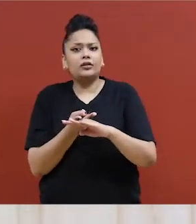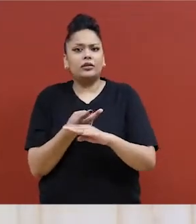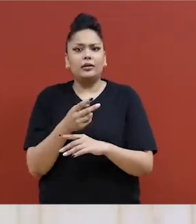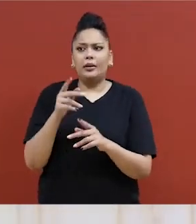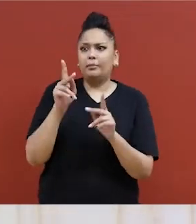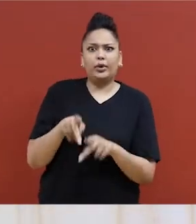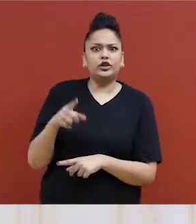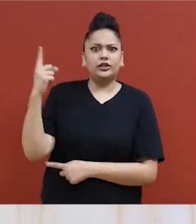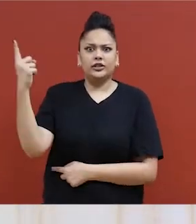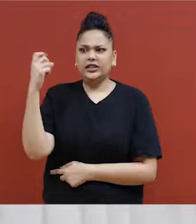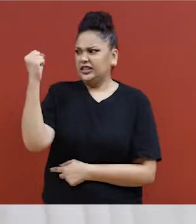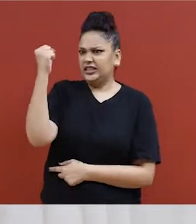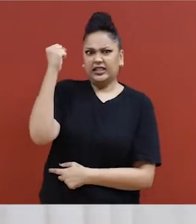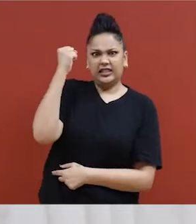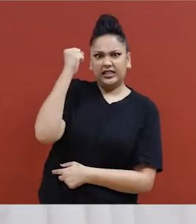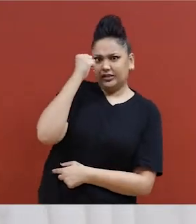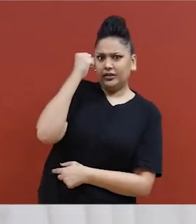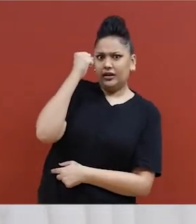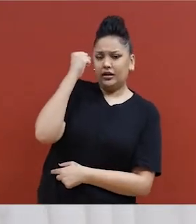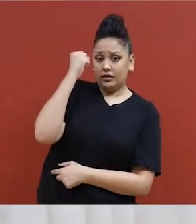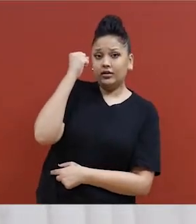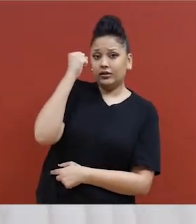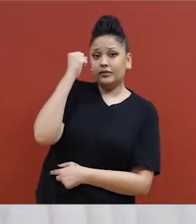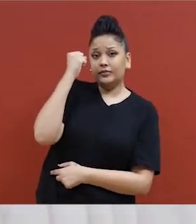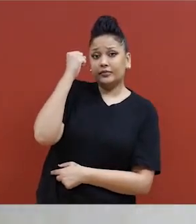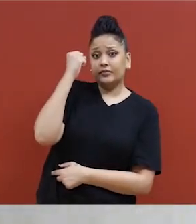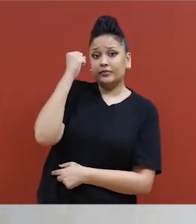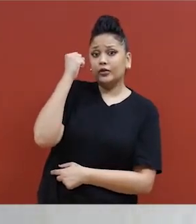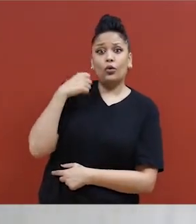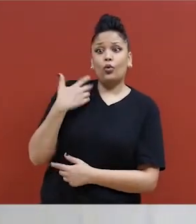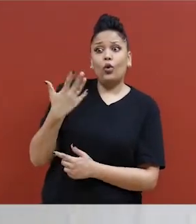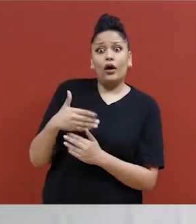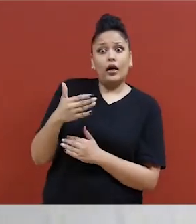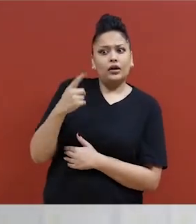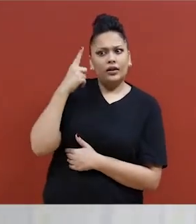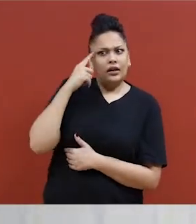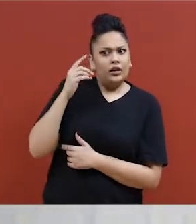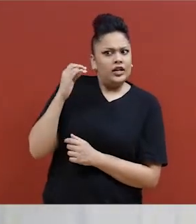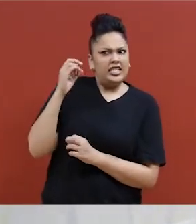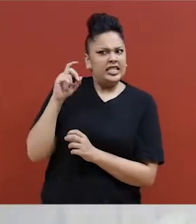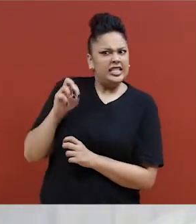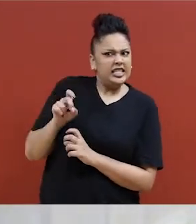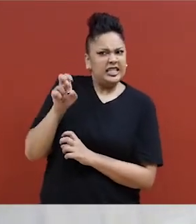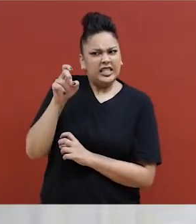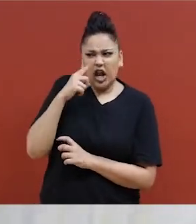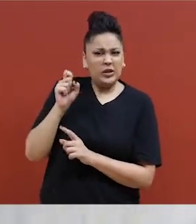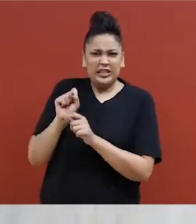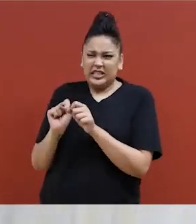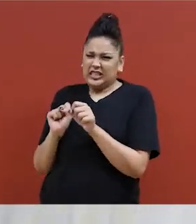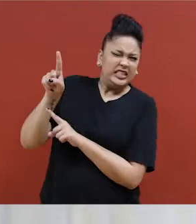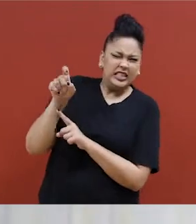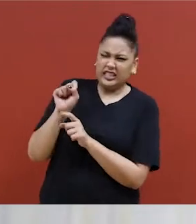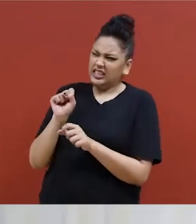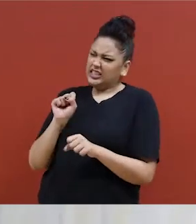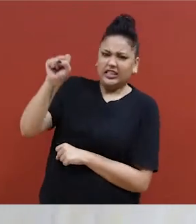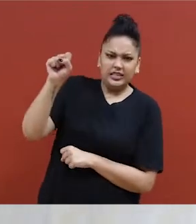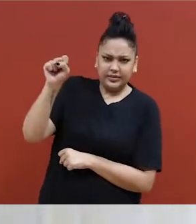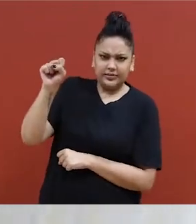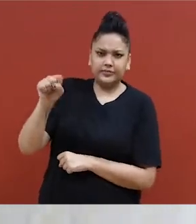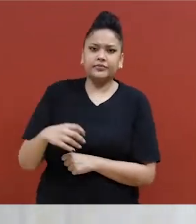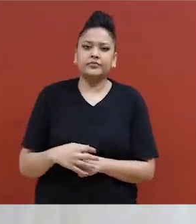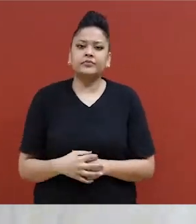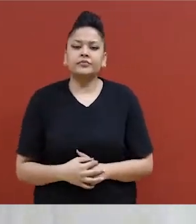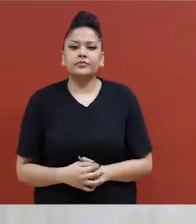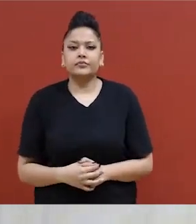in my face, gouging up through the attacker's eyes is also a